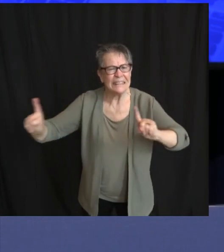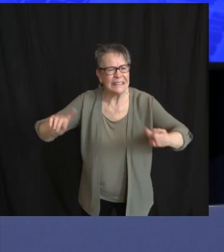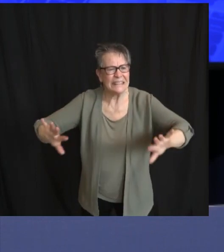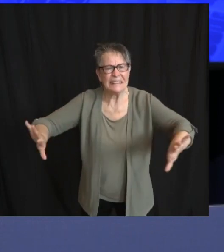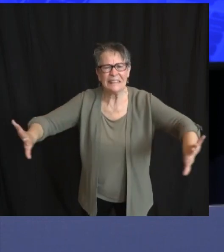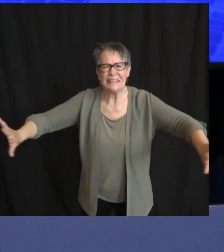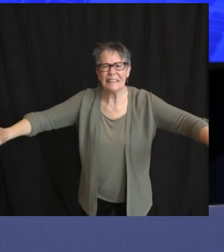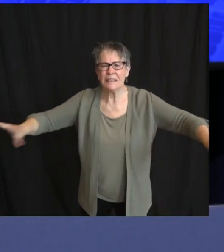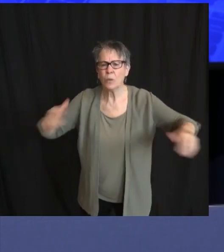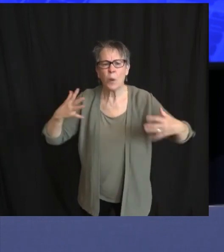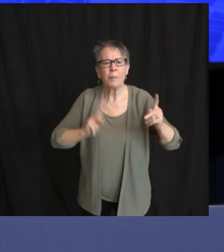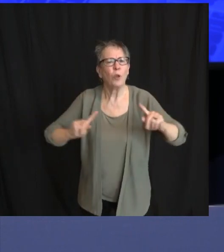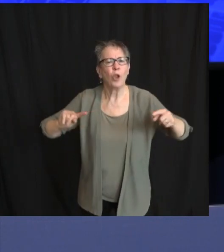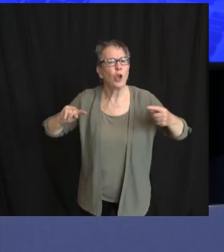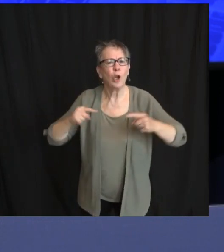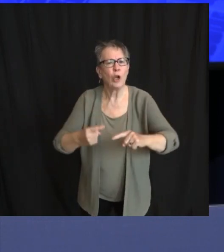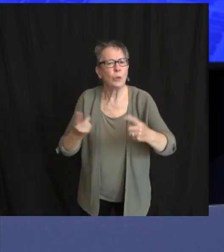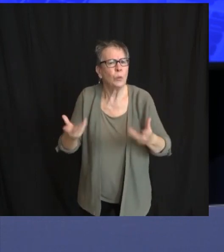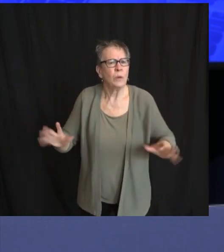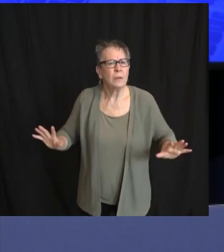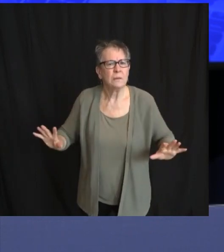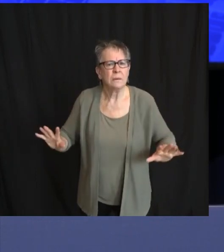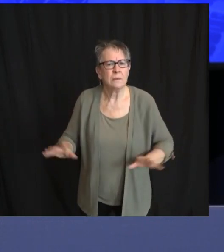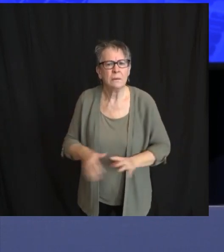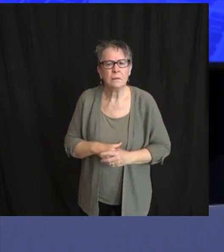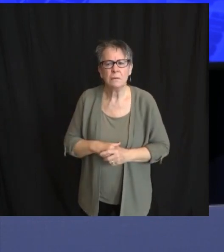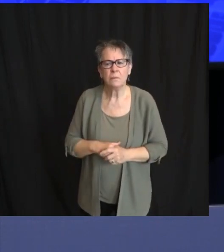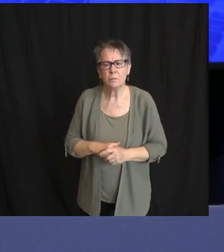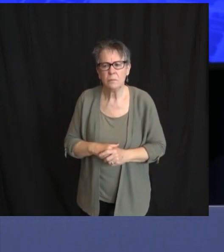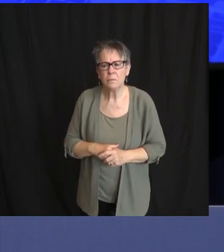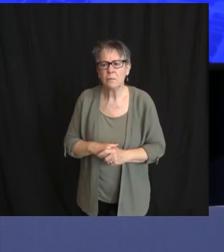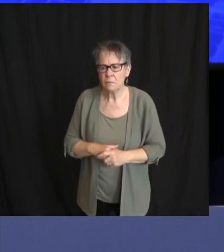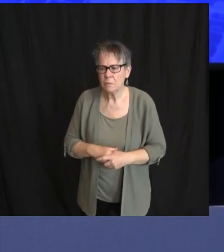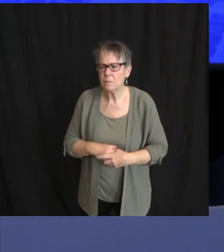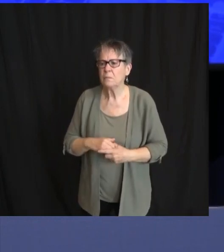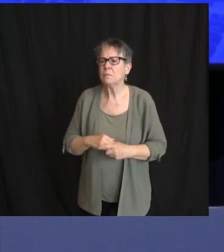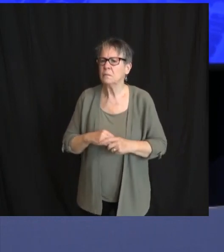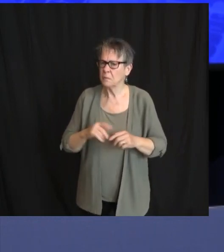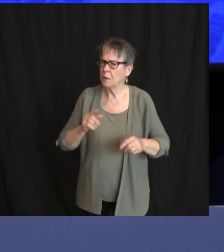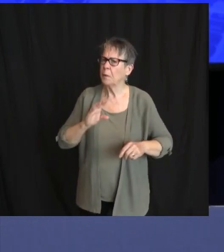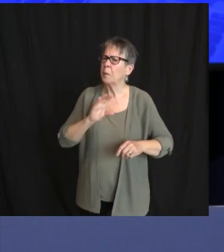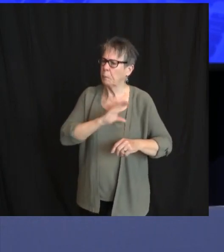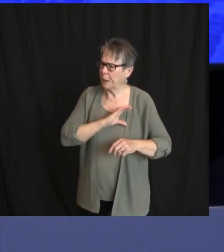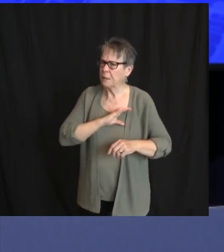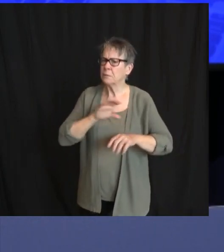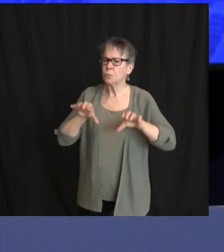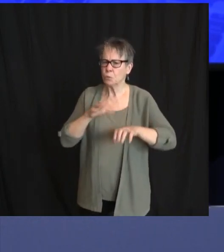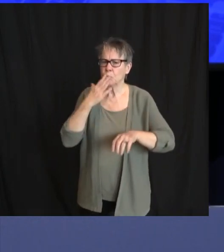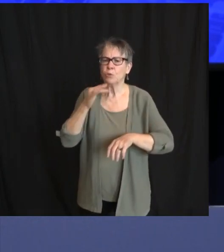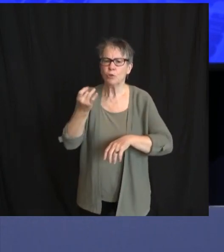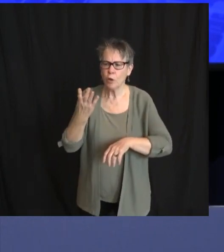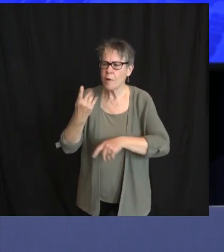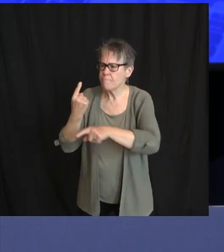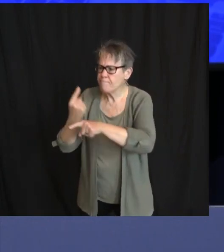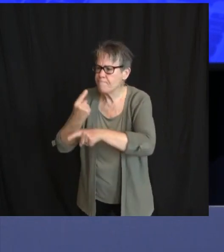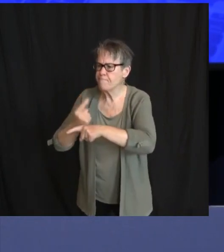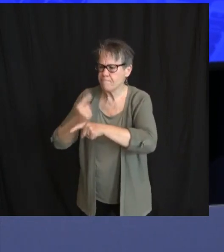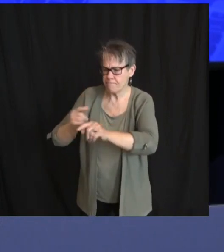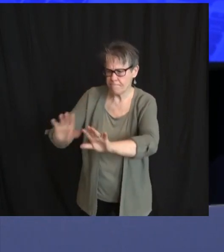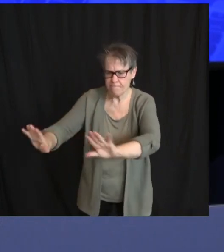of time. The social distancing and face coverings, and if that's not in place and we don't witness that, then you will